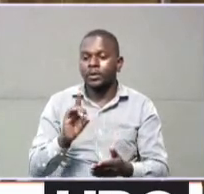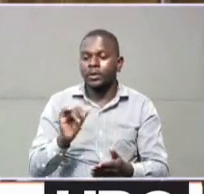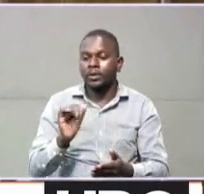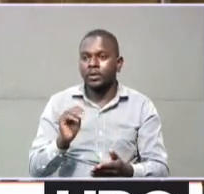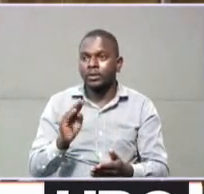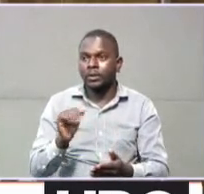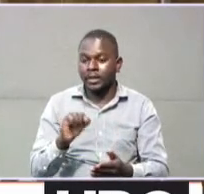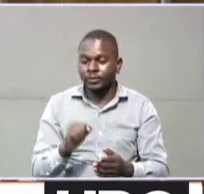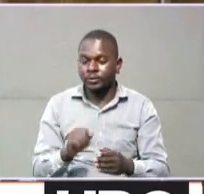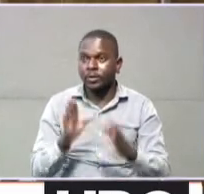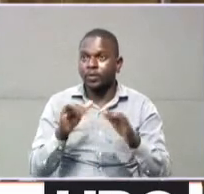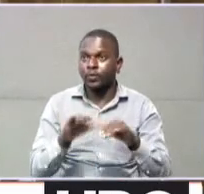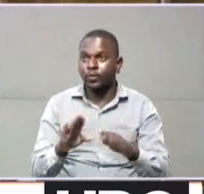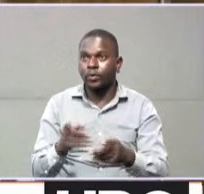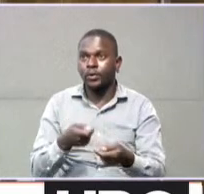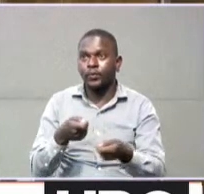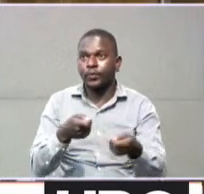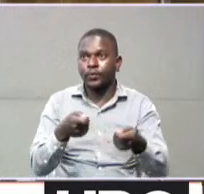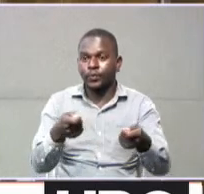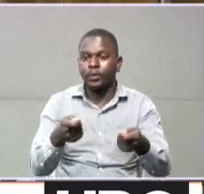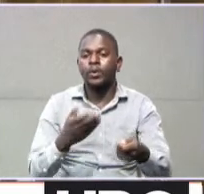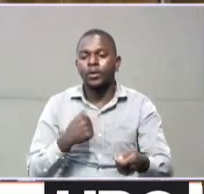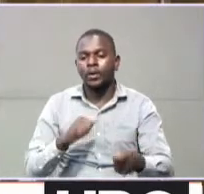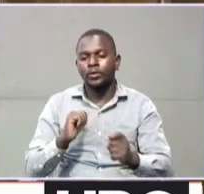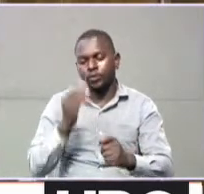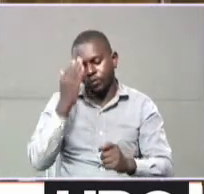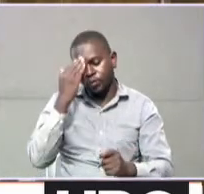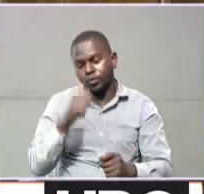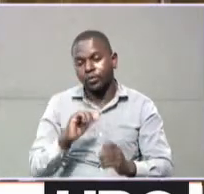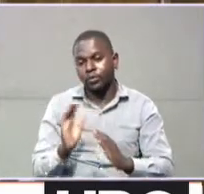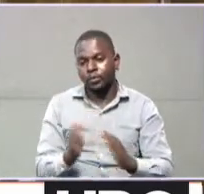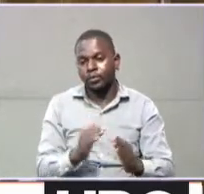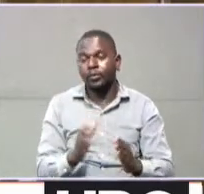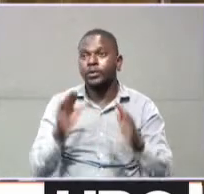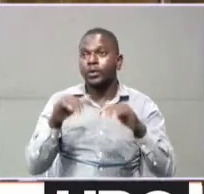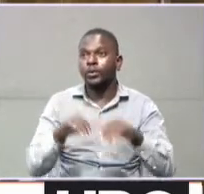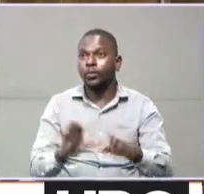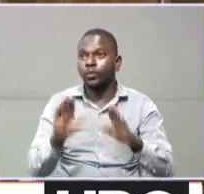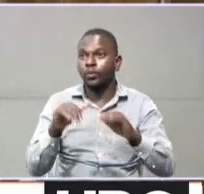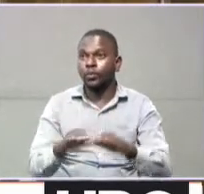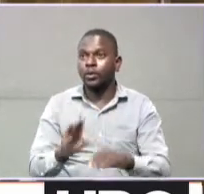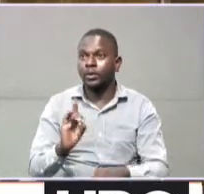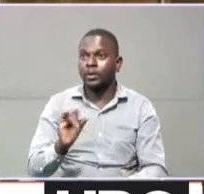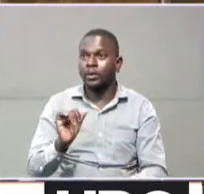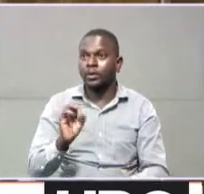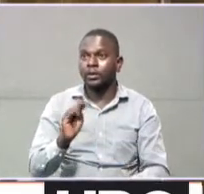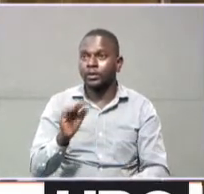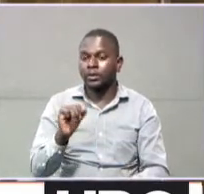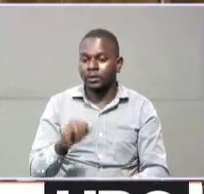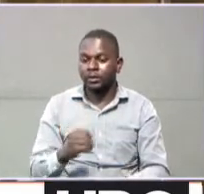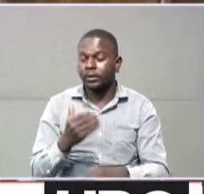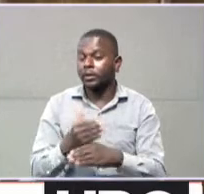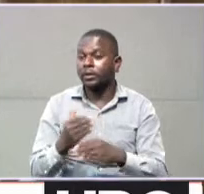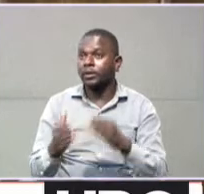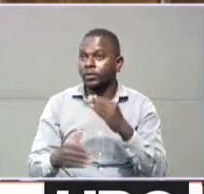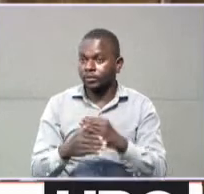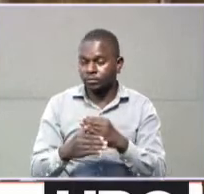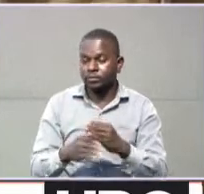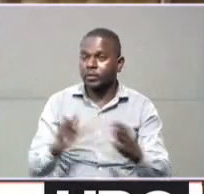i want to know the plan of the government on these gums because since they were constructed